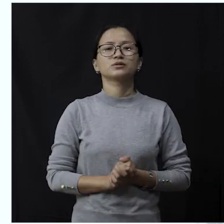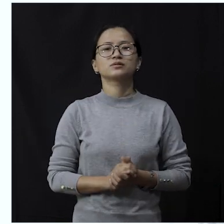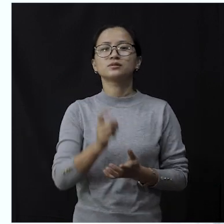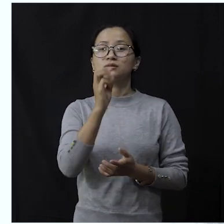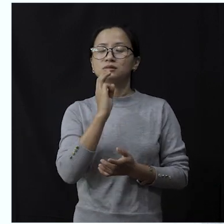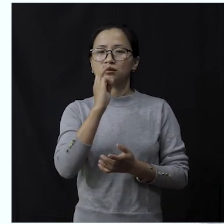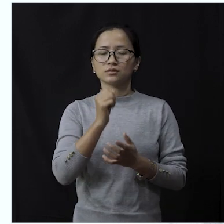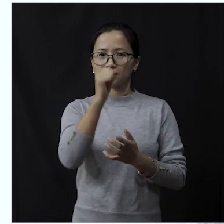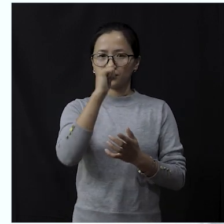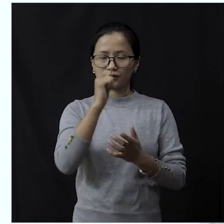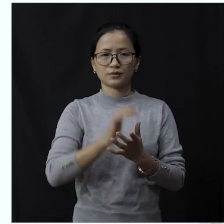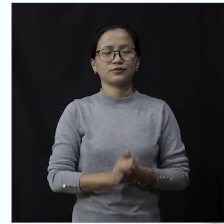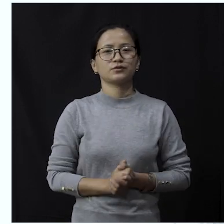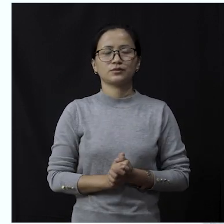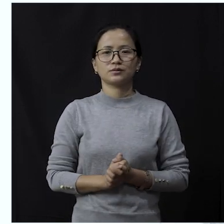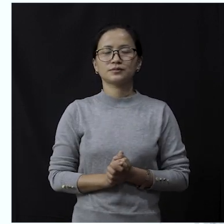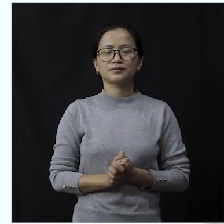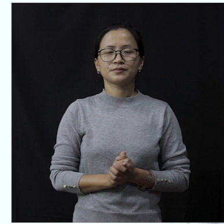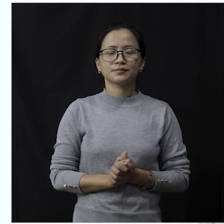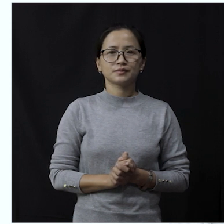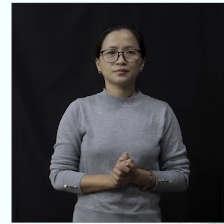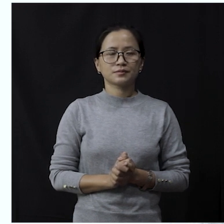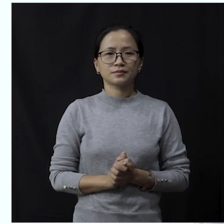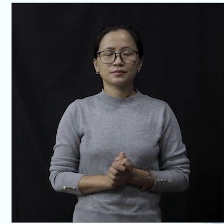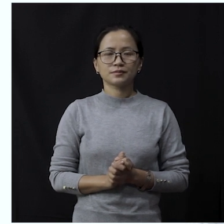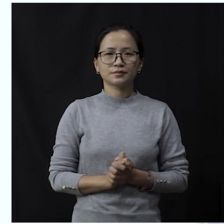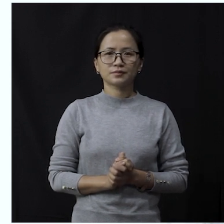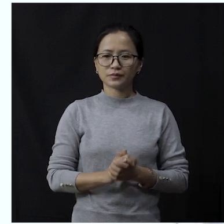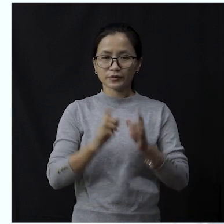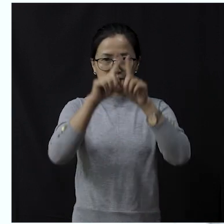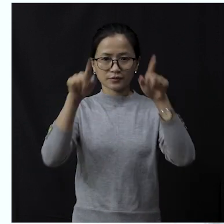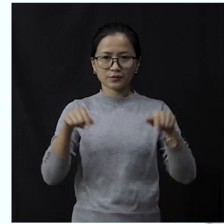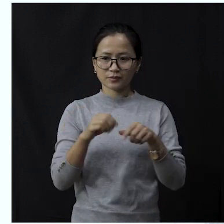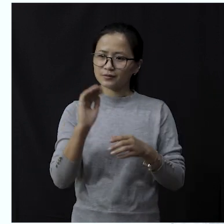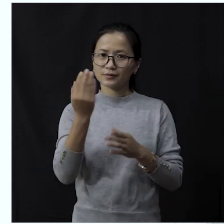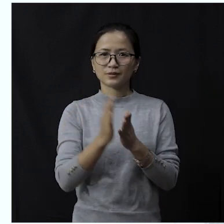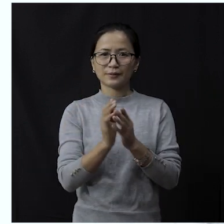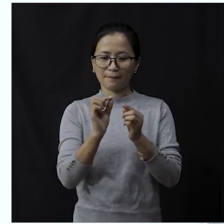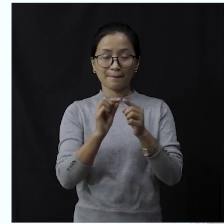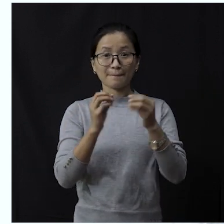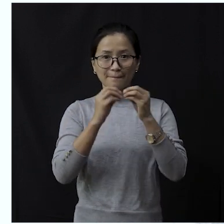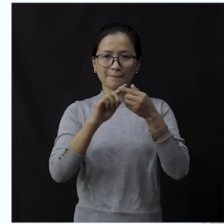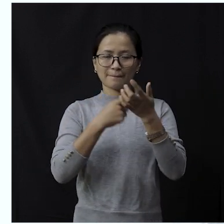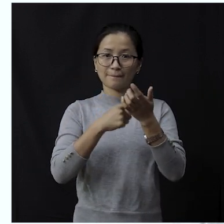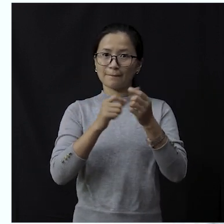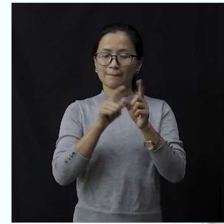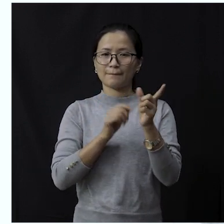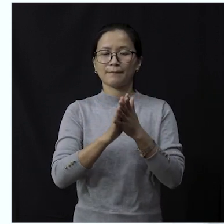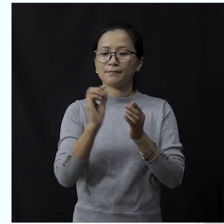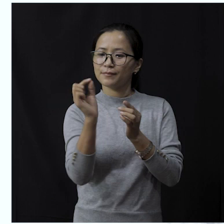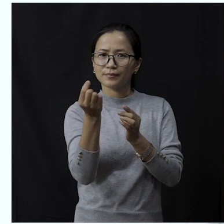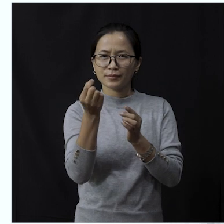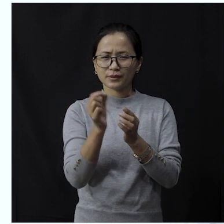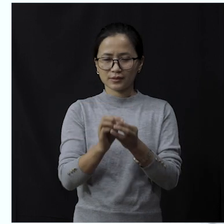berry, small, round, juicy fruit. So these are pictures of some berries that I've given. Okay, you